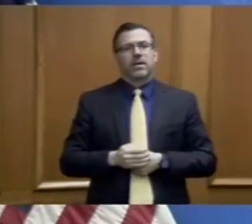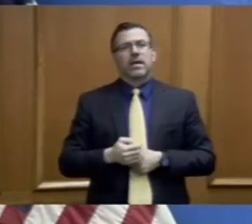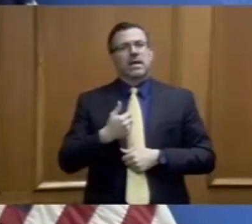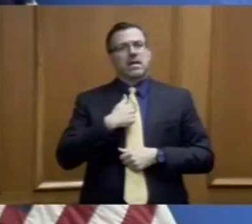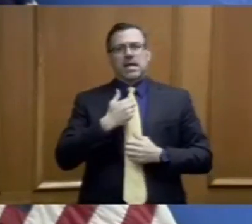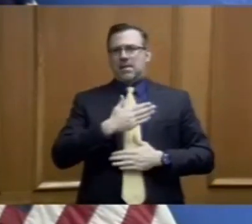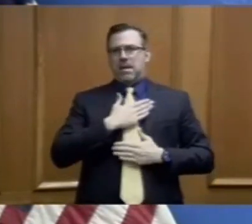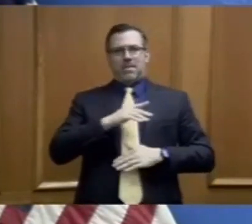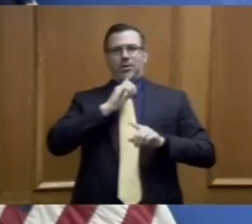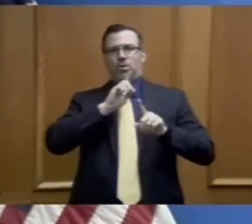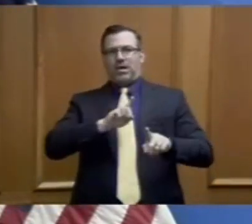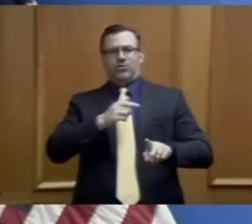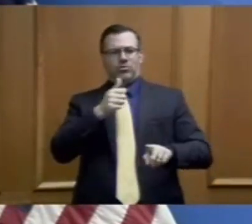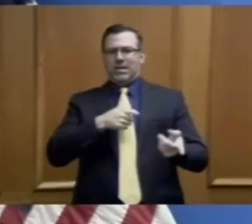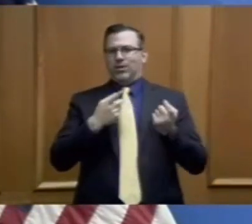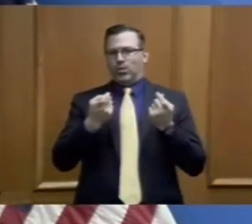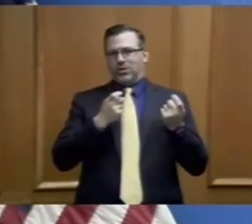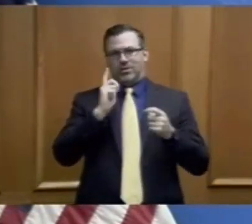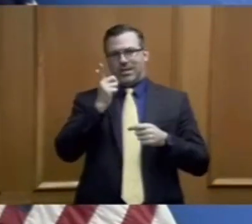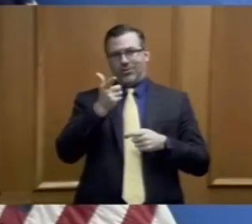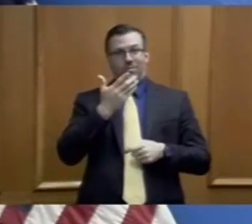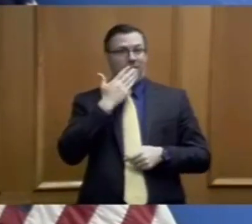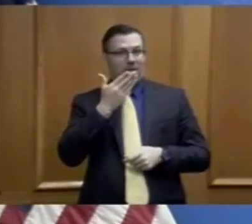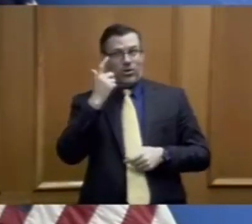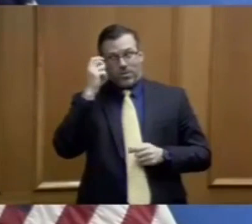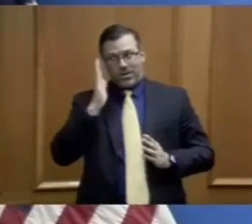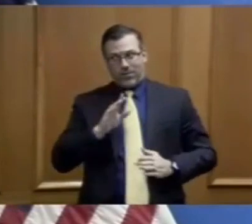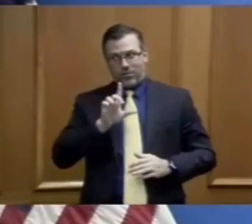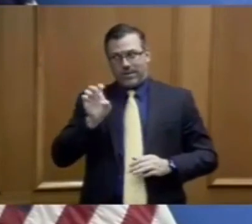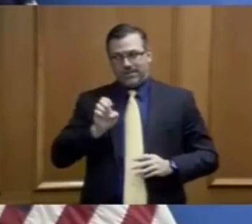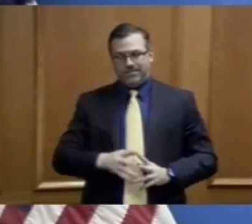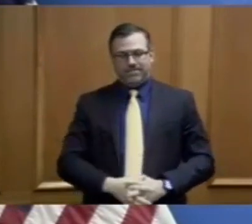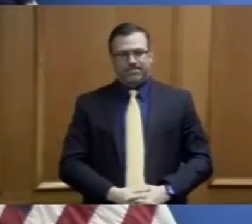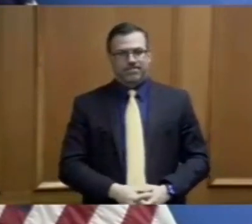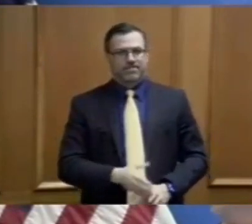to answer questions. Thank you, Governor. Thank you.